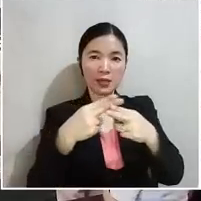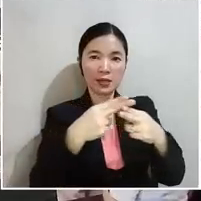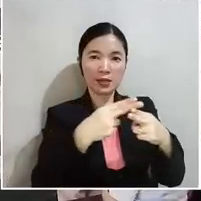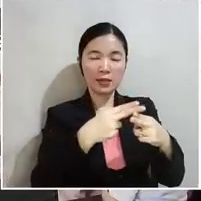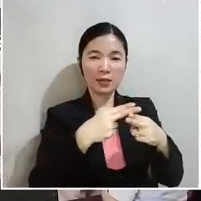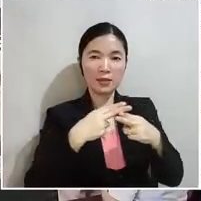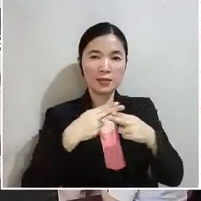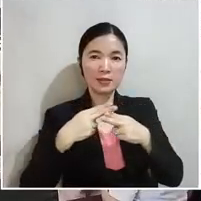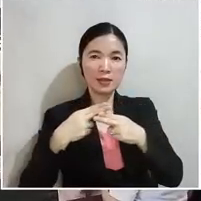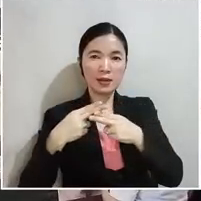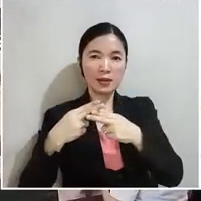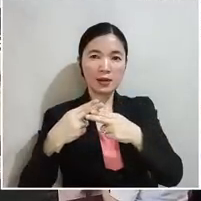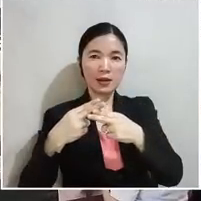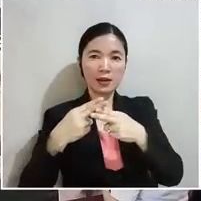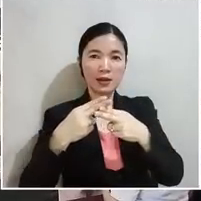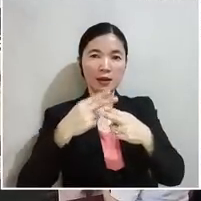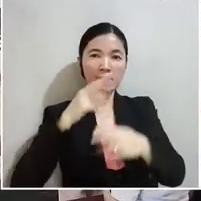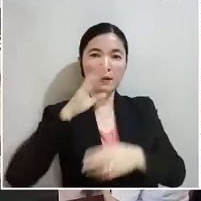thy